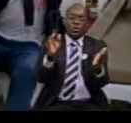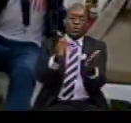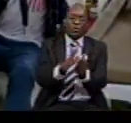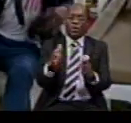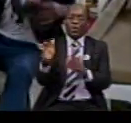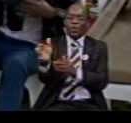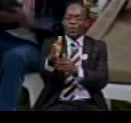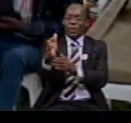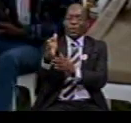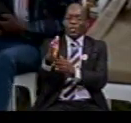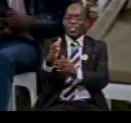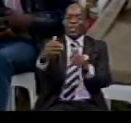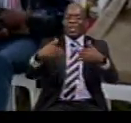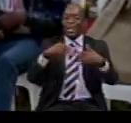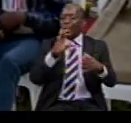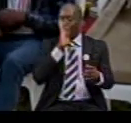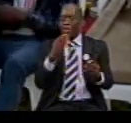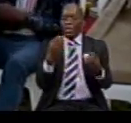Praise the Lord.